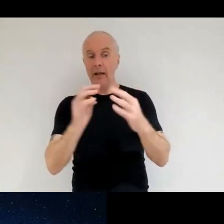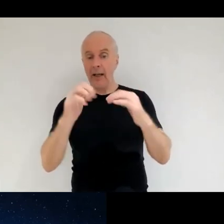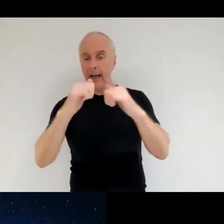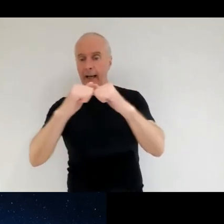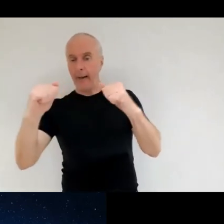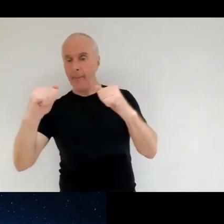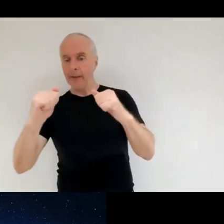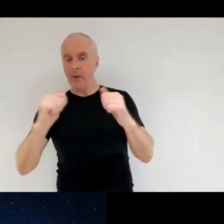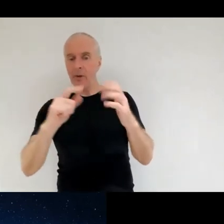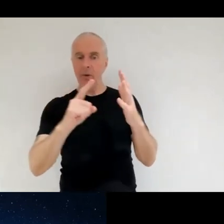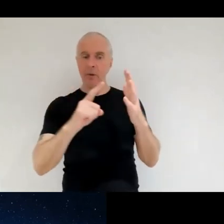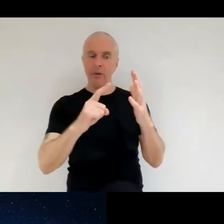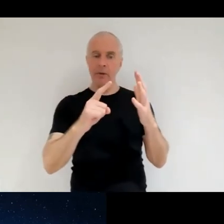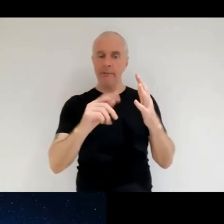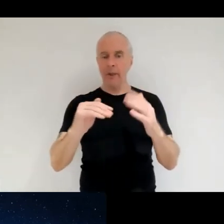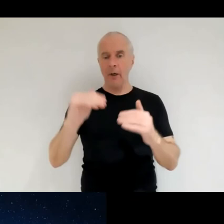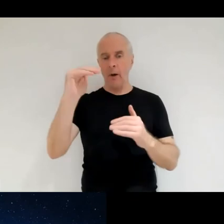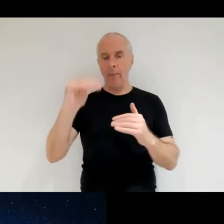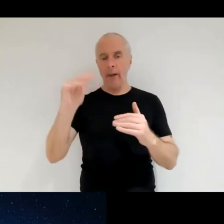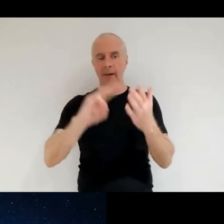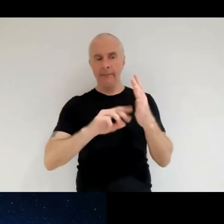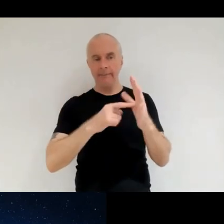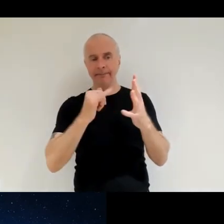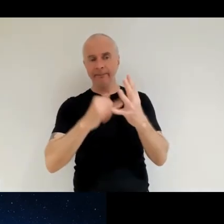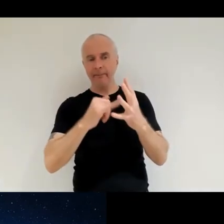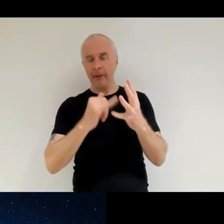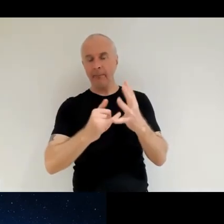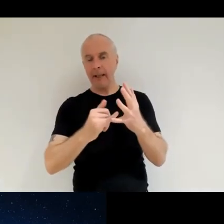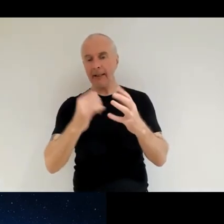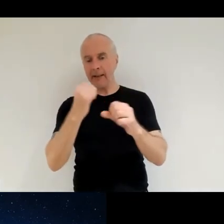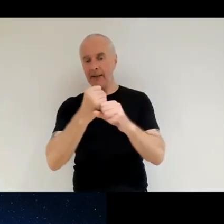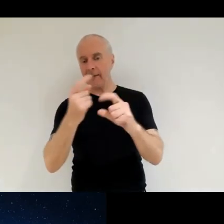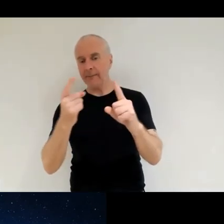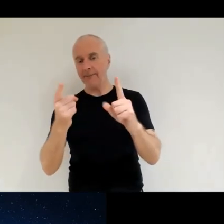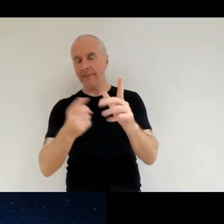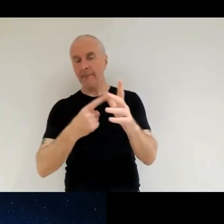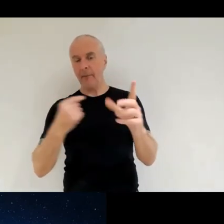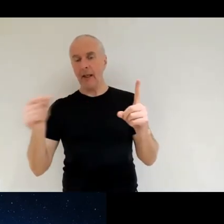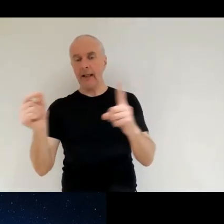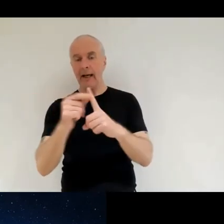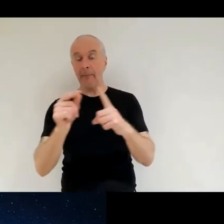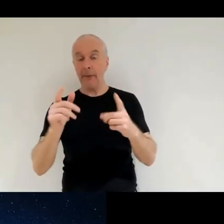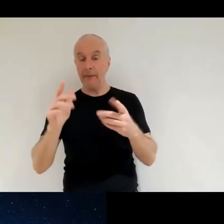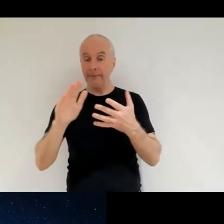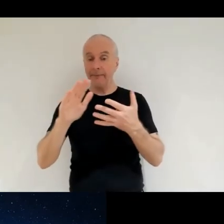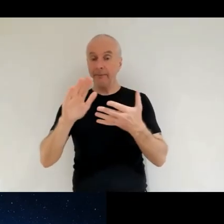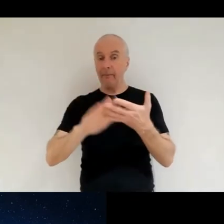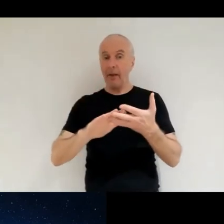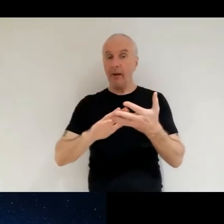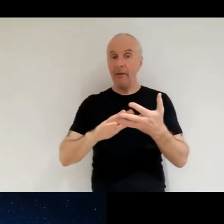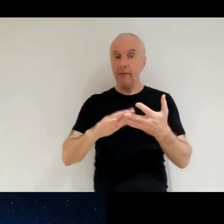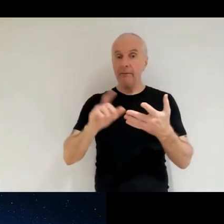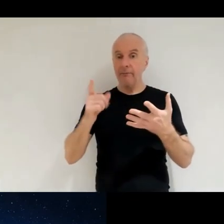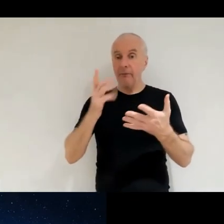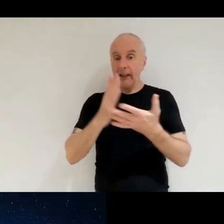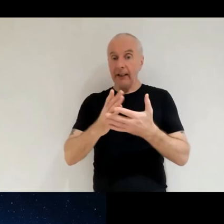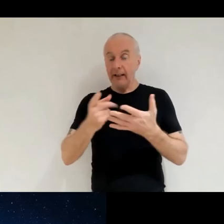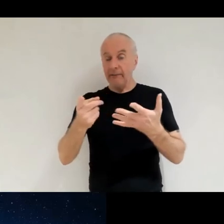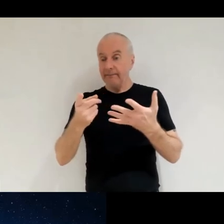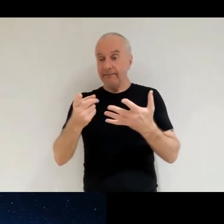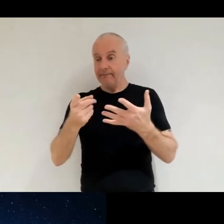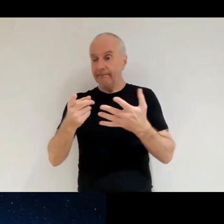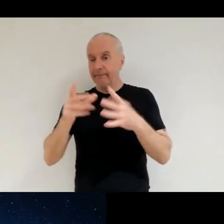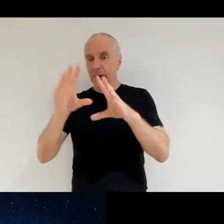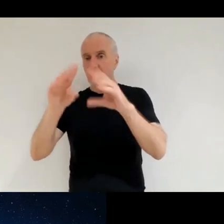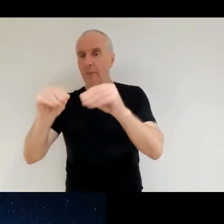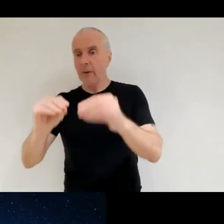gap, because there is a phenomenon called pulsational pair instability supernova that prevents you from creating a black hole